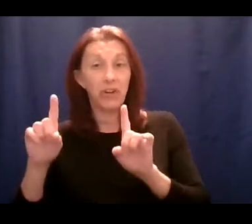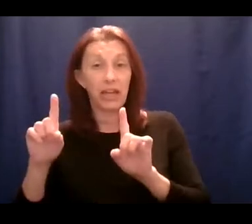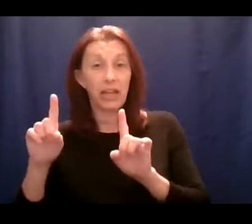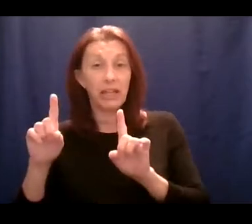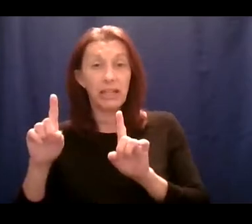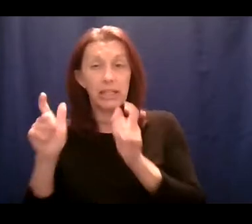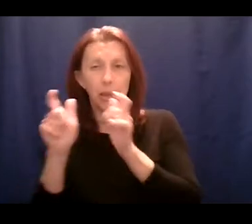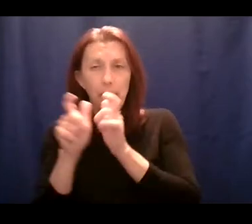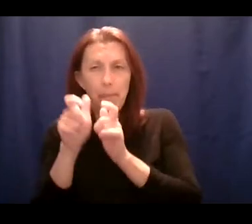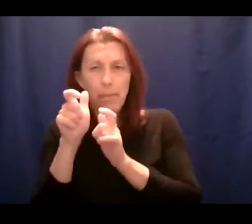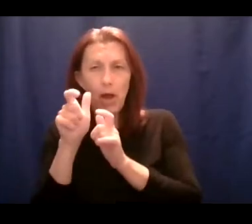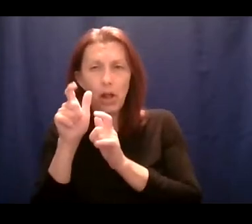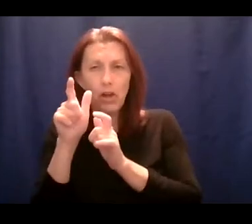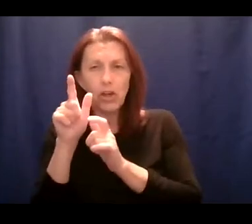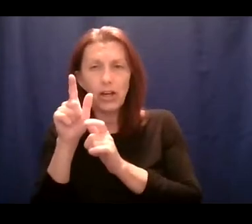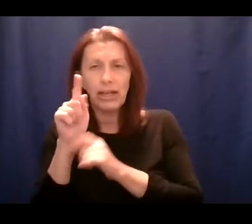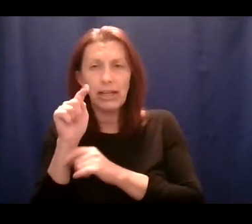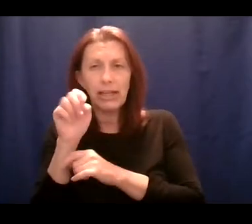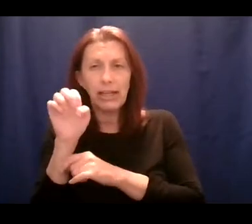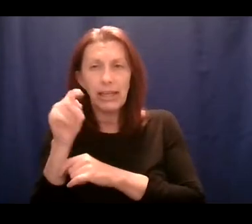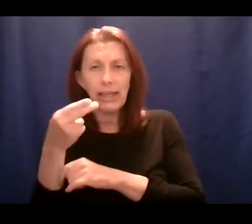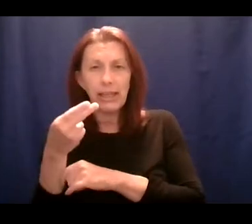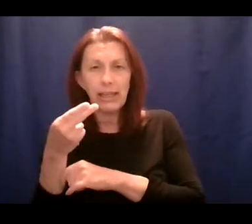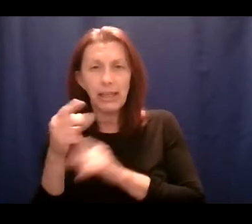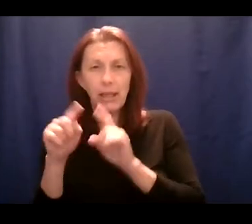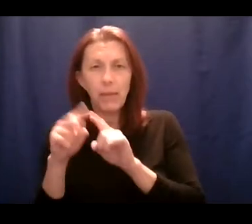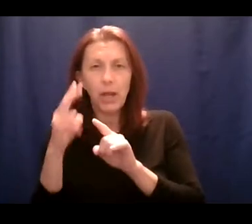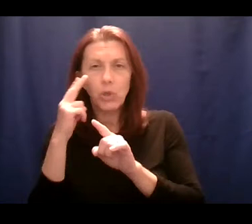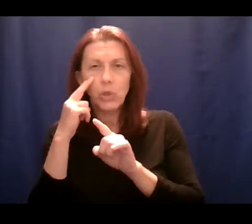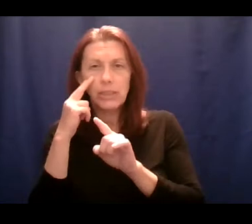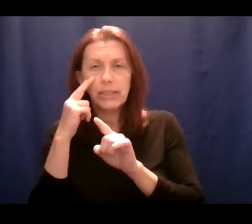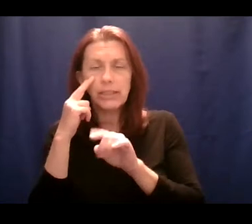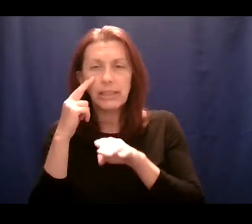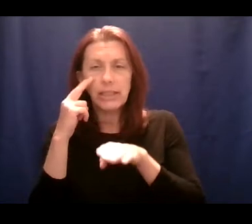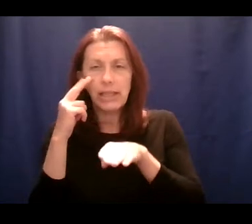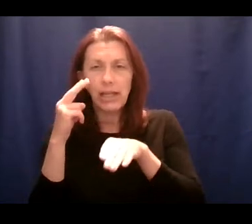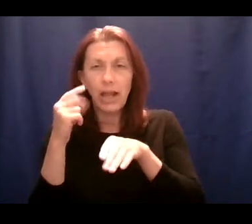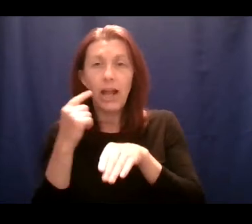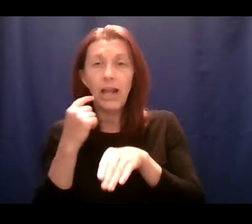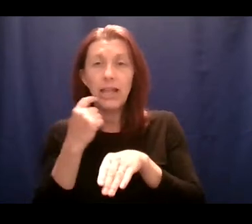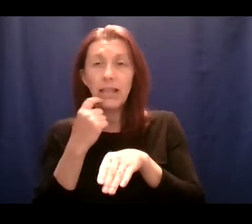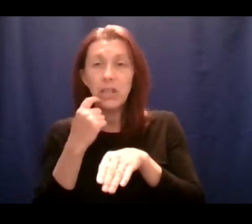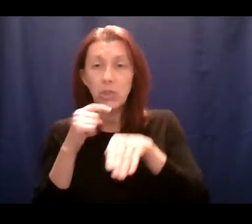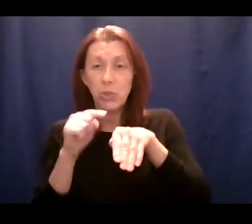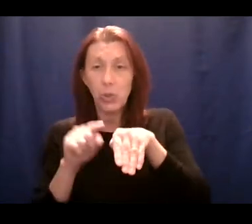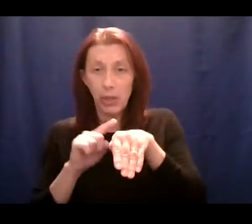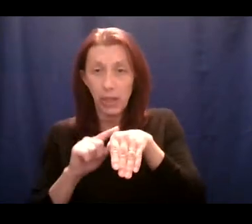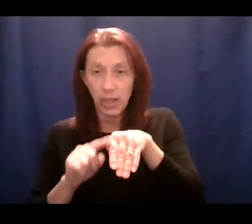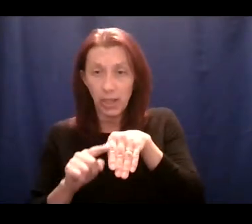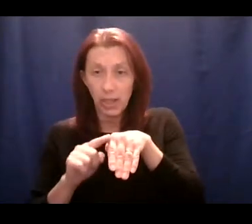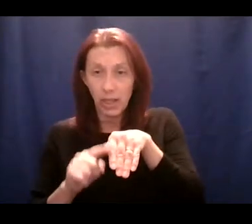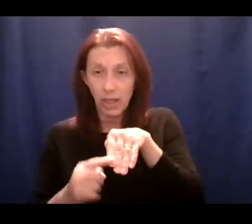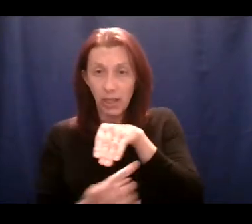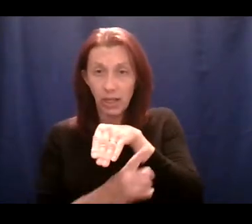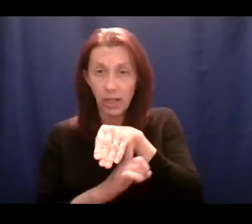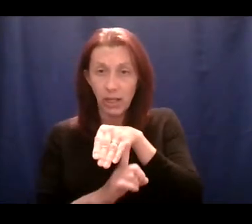the edges of the tooth. Do you notice anything special or different? Yeah, if you notice that there's